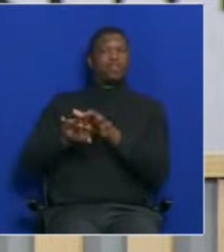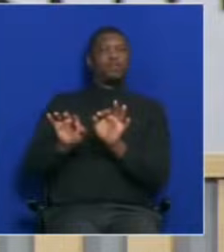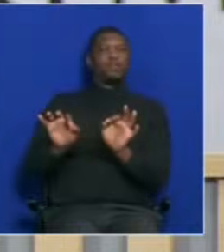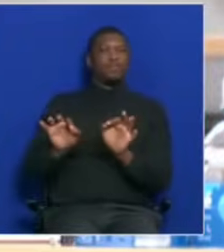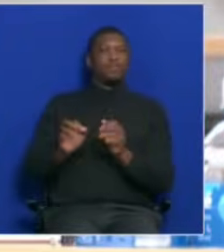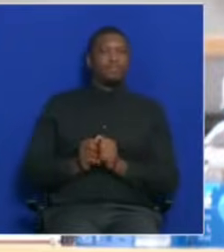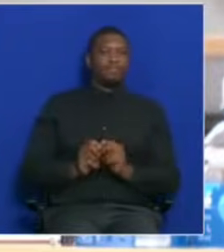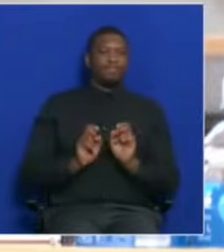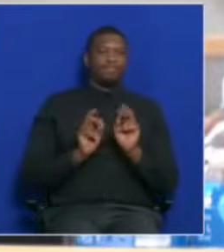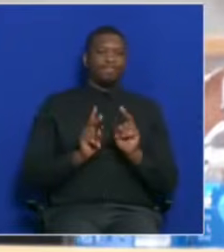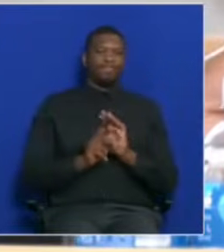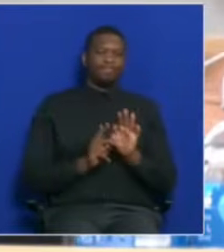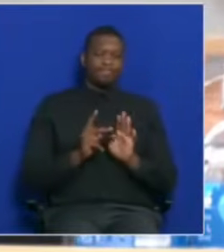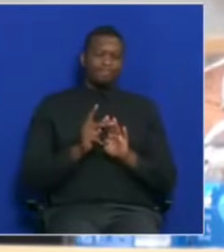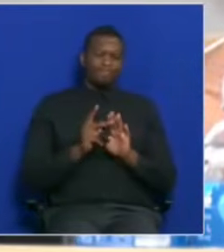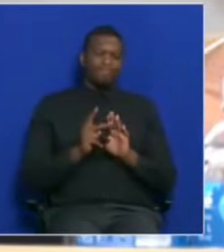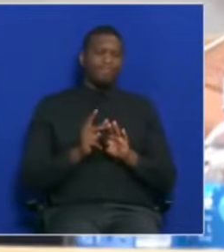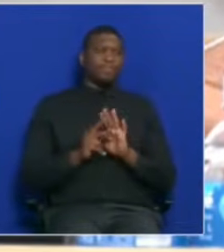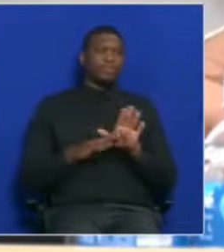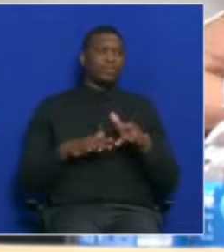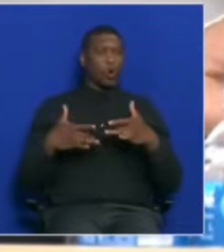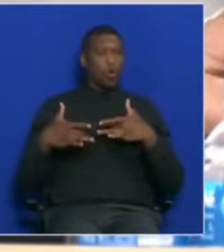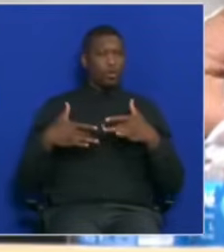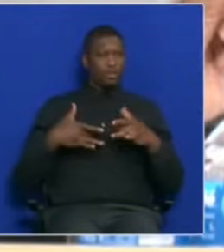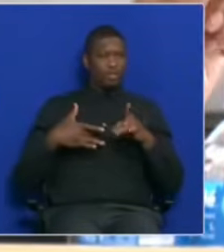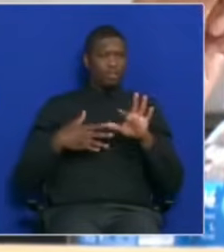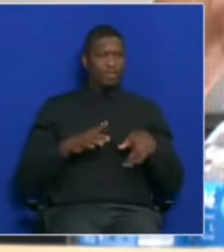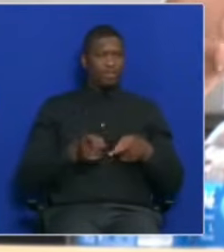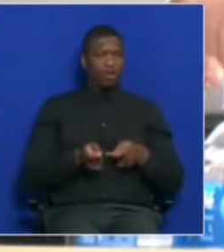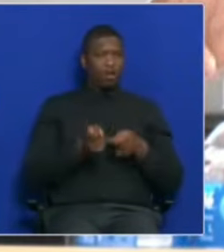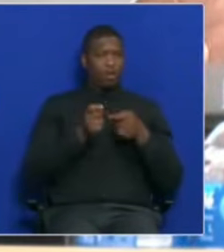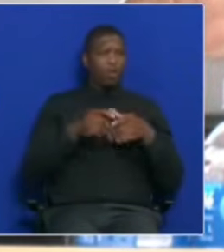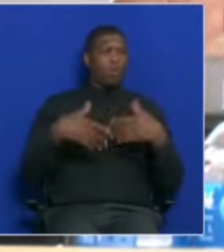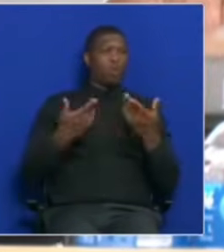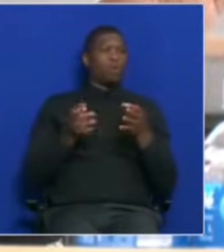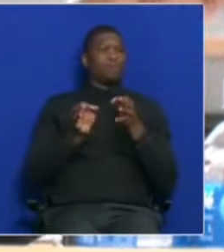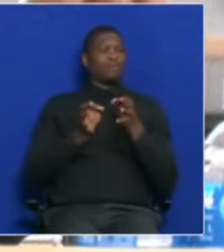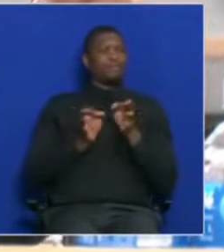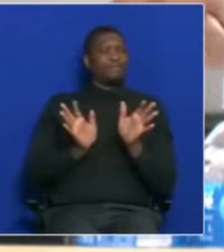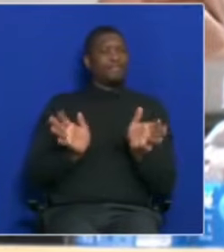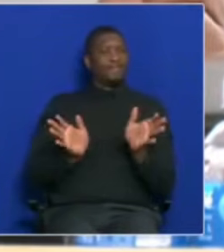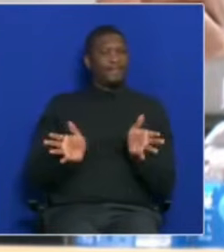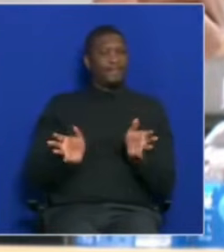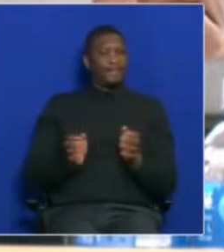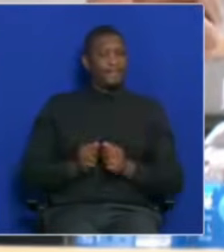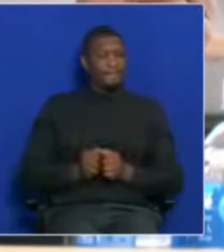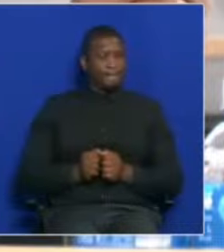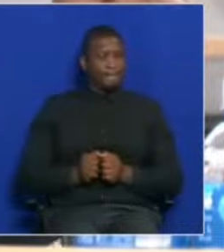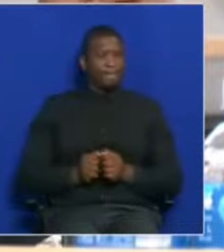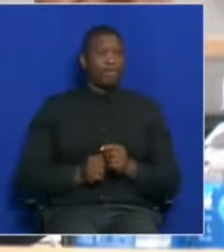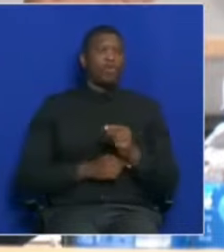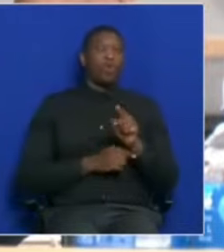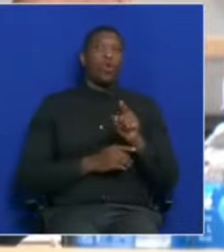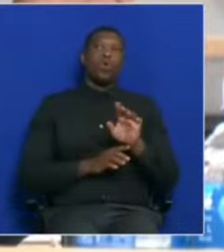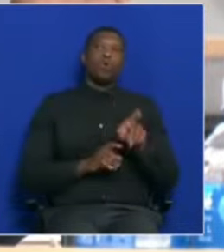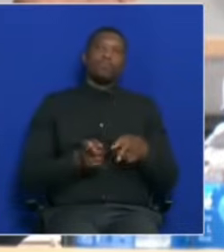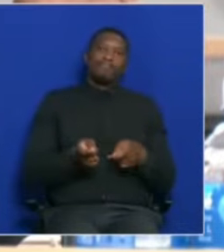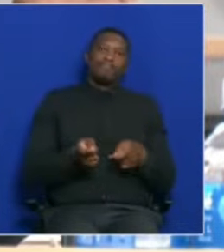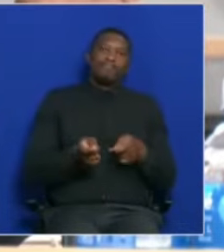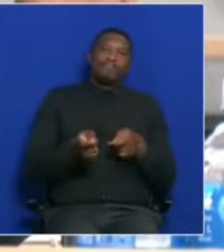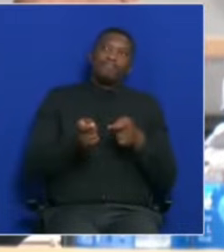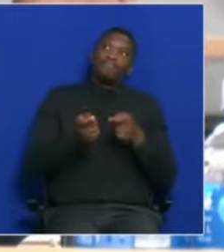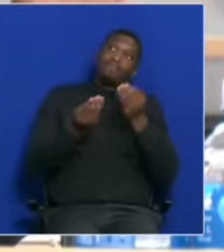Part of the concern you have raised, or an explanation that you have given for not escalating things